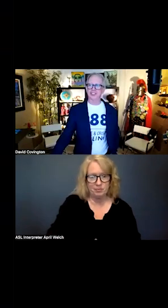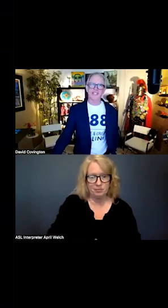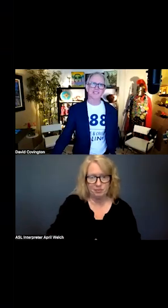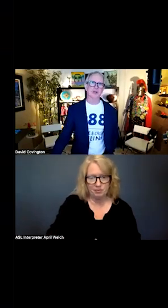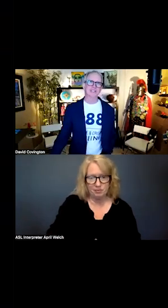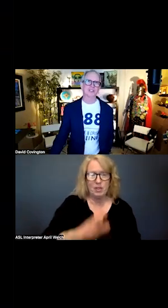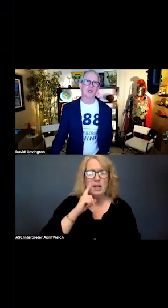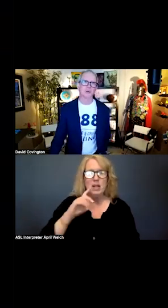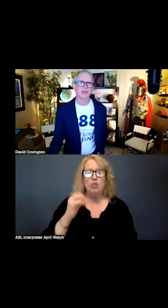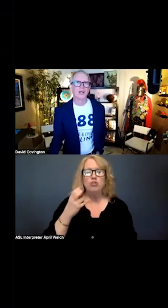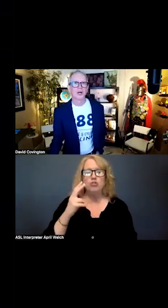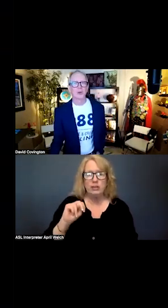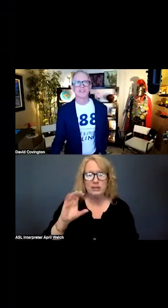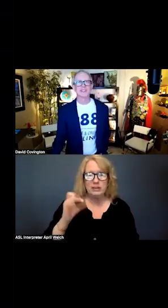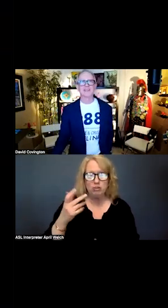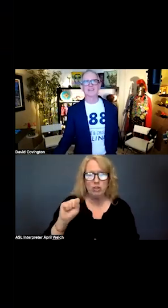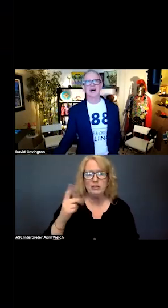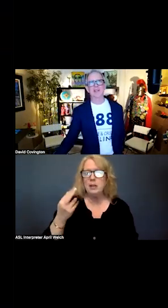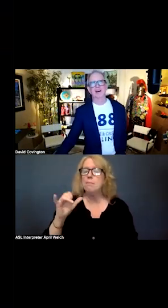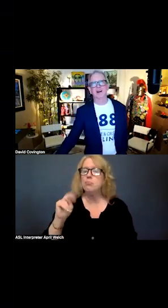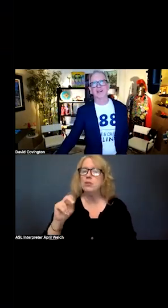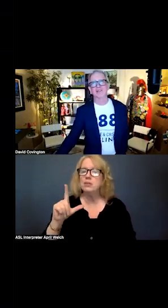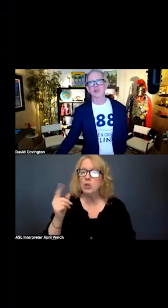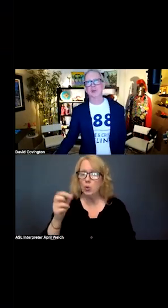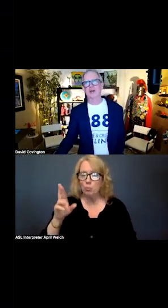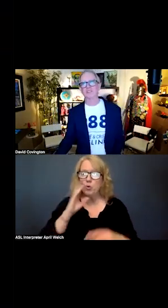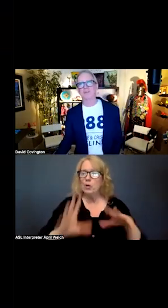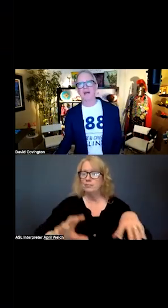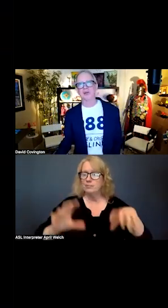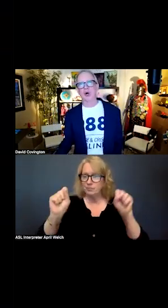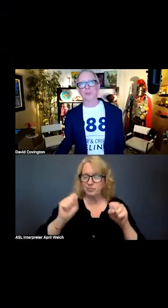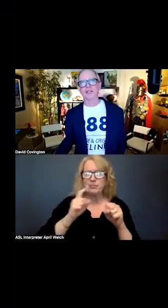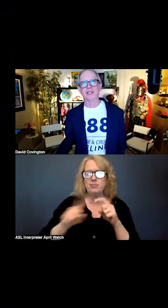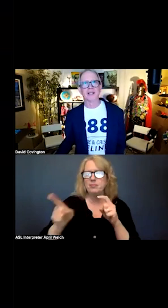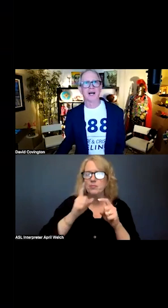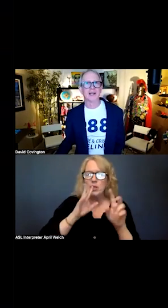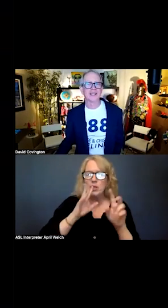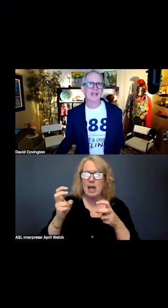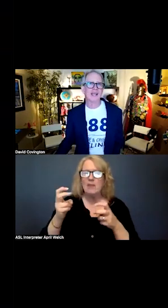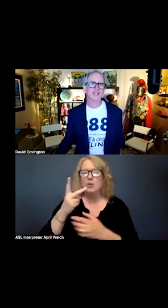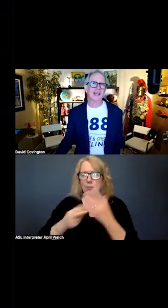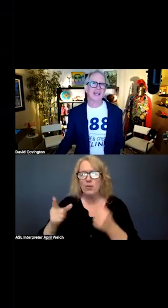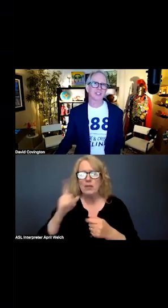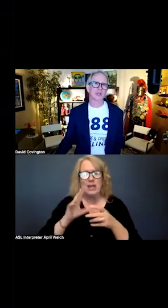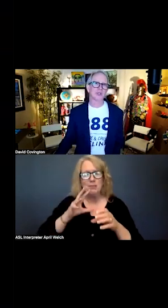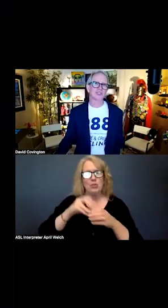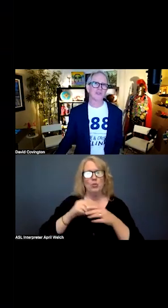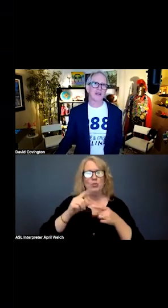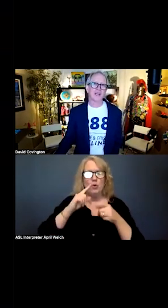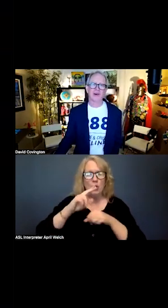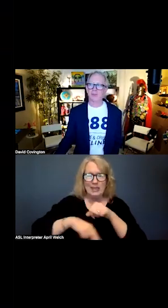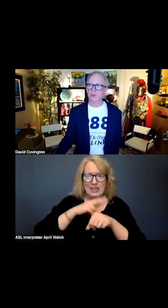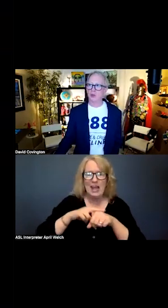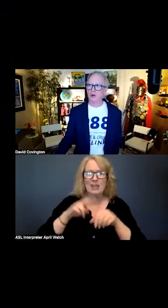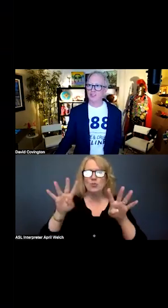Justin Chase and Preston Looper are going to take that topic on. And of course, Preston and Matthew Goldman engaged a national